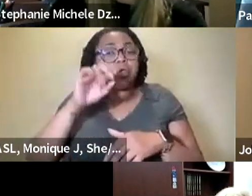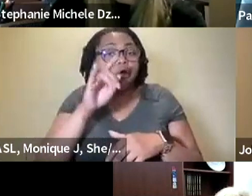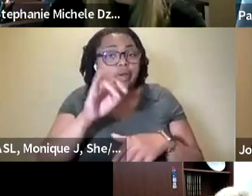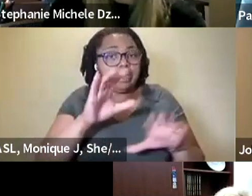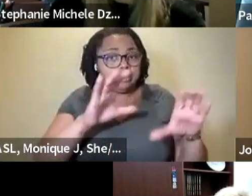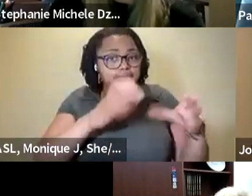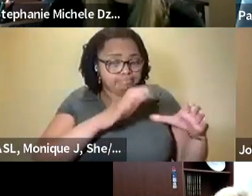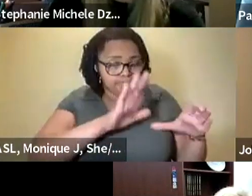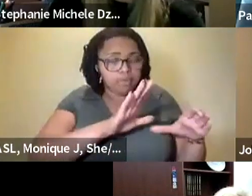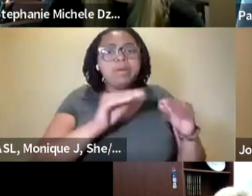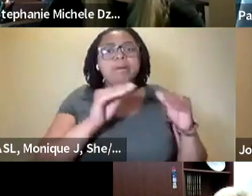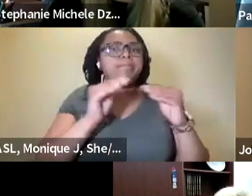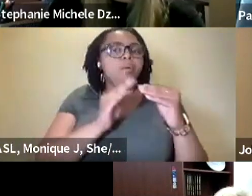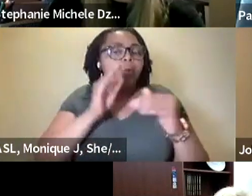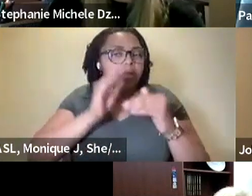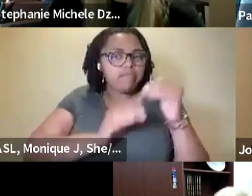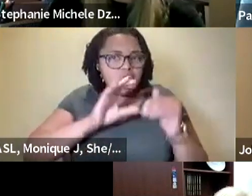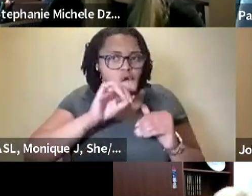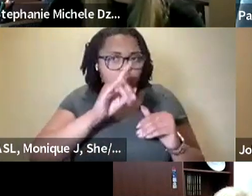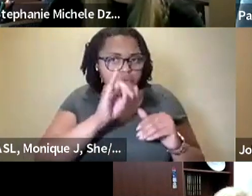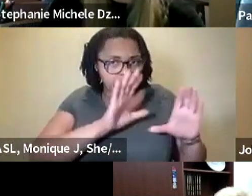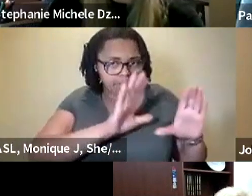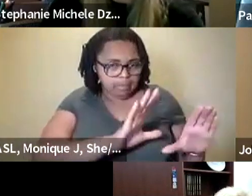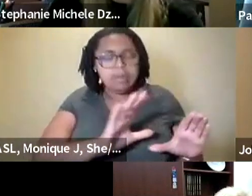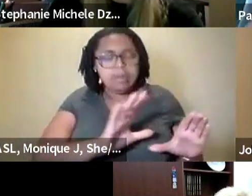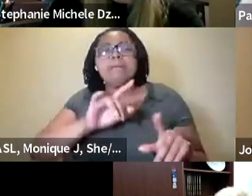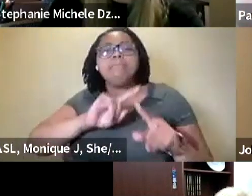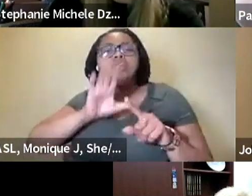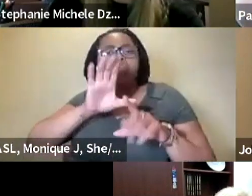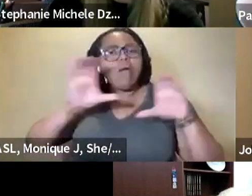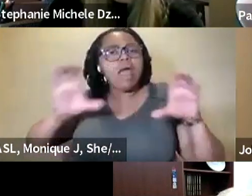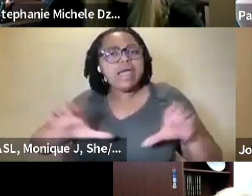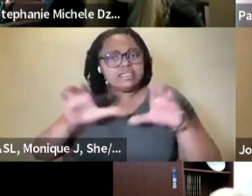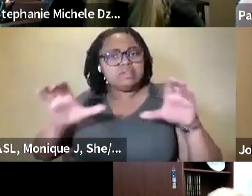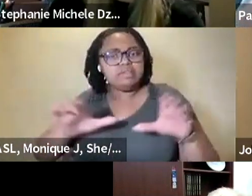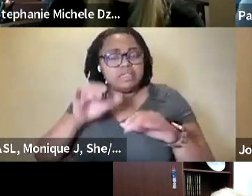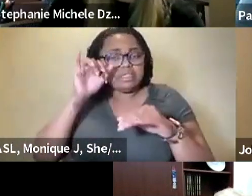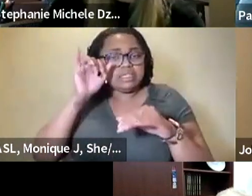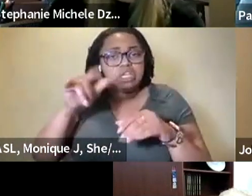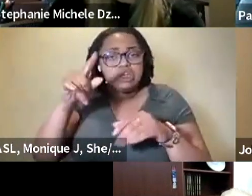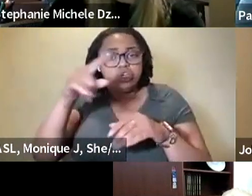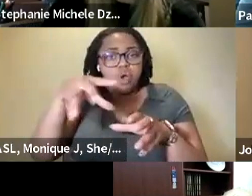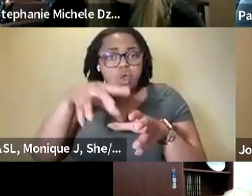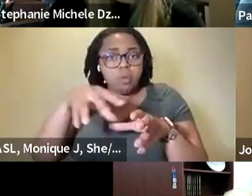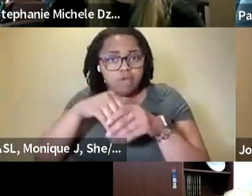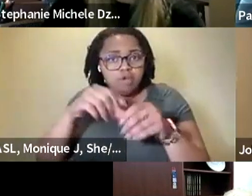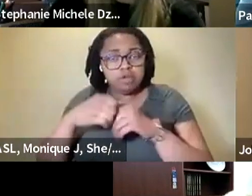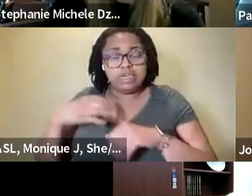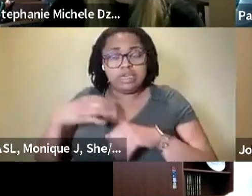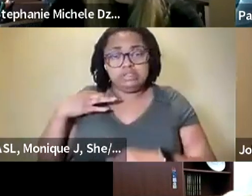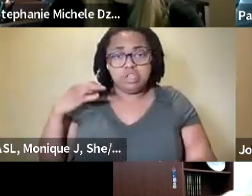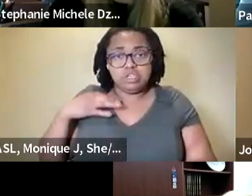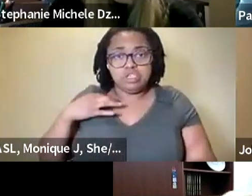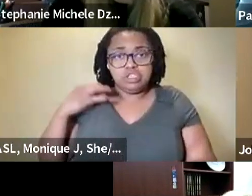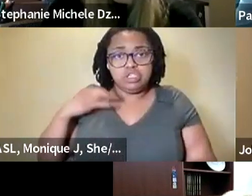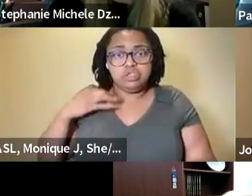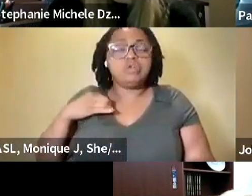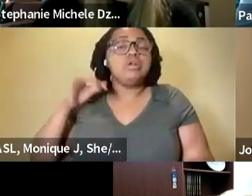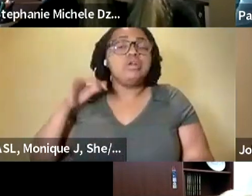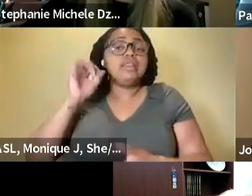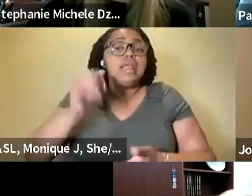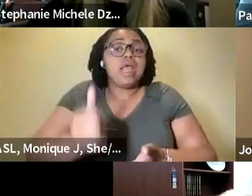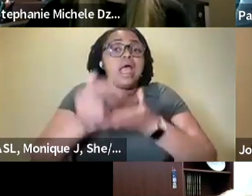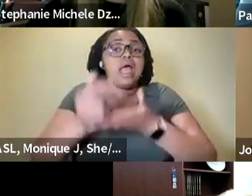the activities that each of you are involved in as volunteers that help us